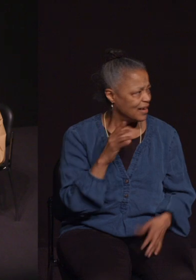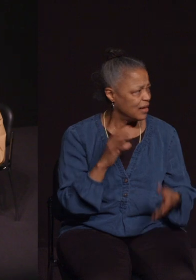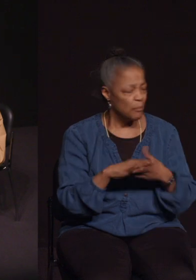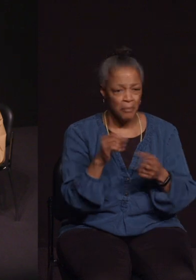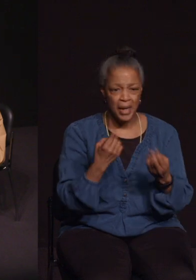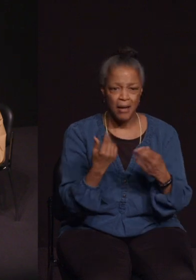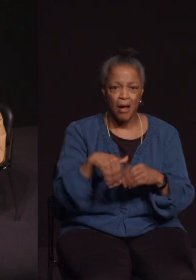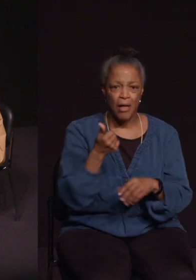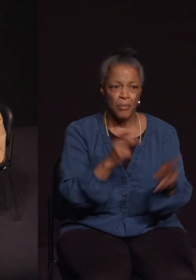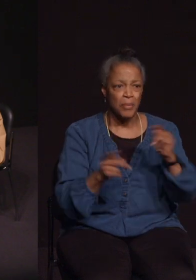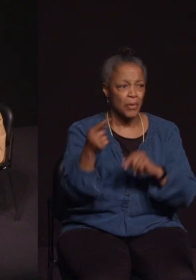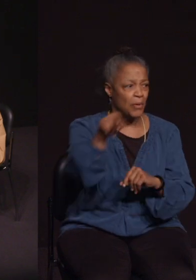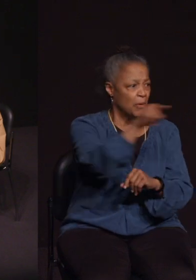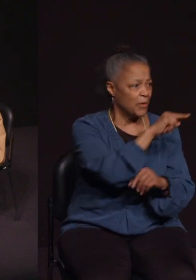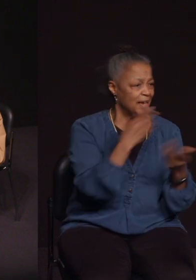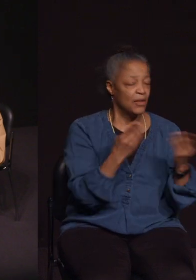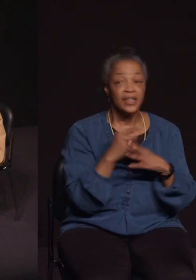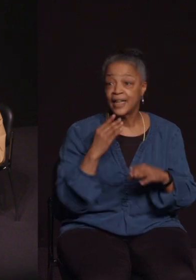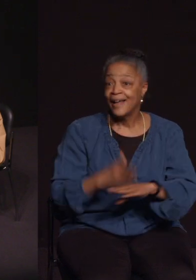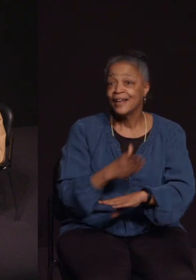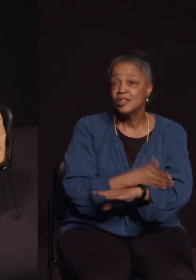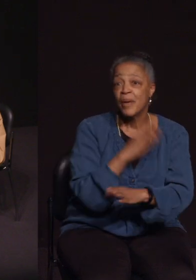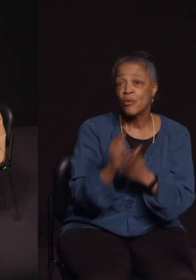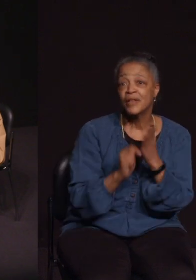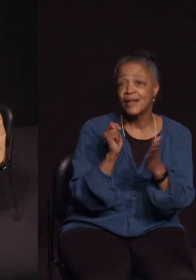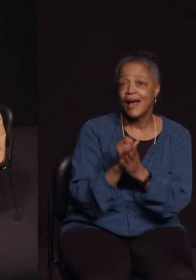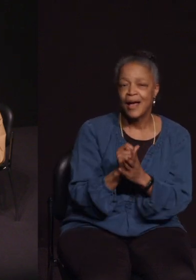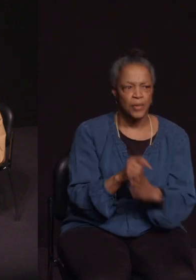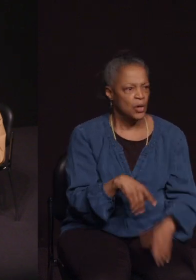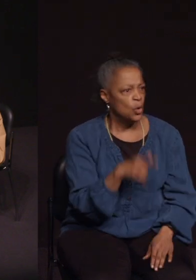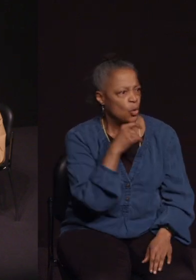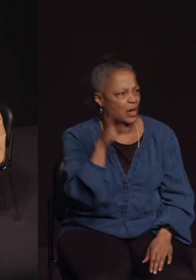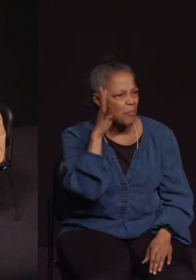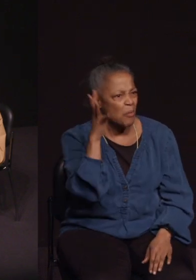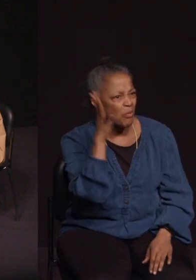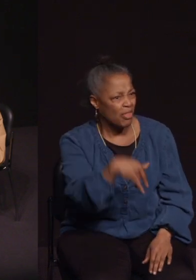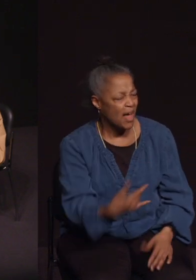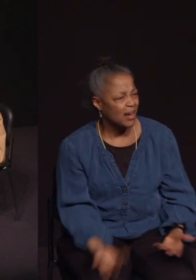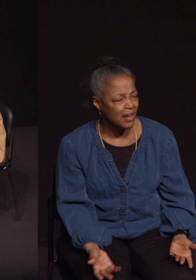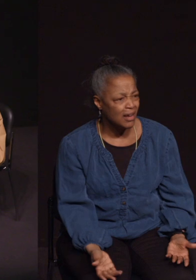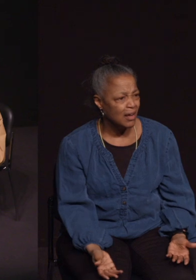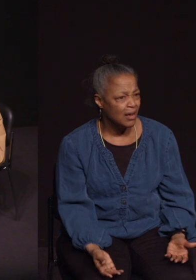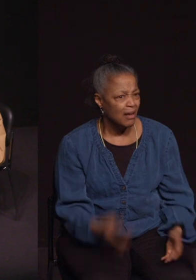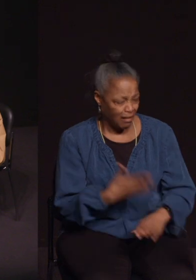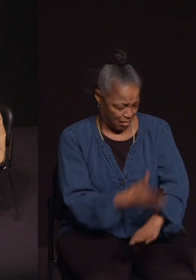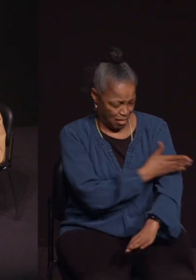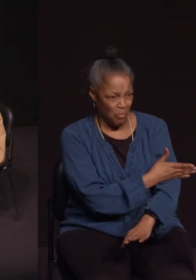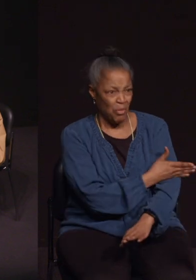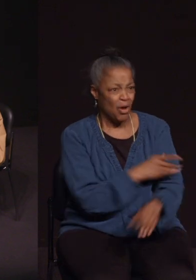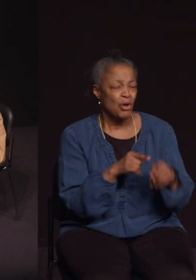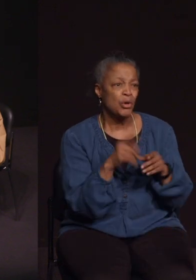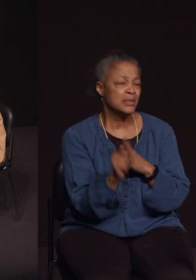here. People say it get better in time. I don't know who came up with that quote, but it's a damn lie.